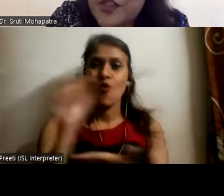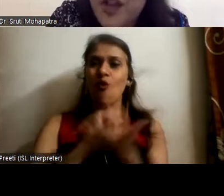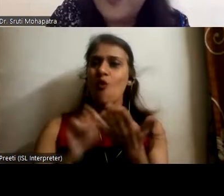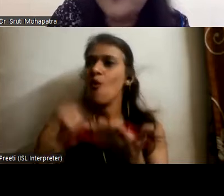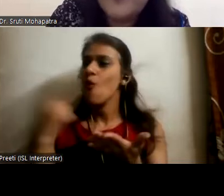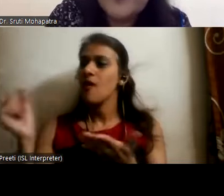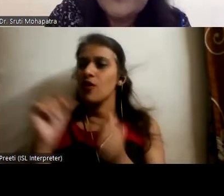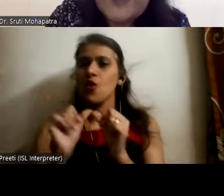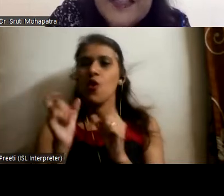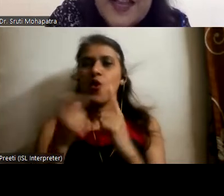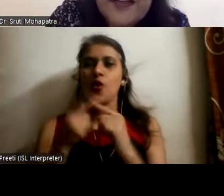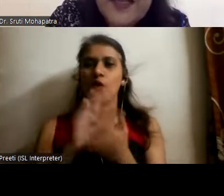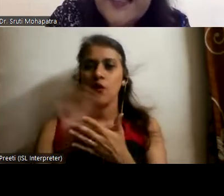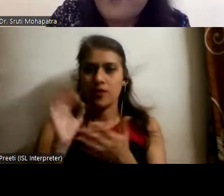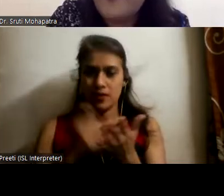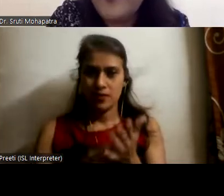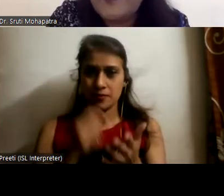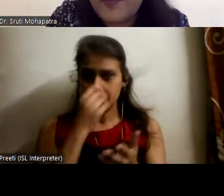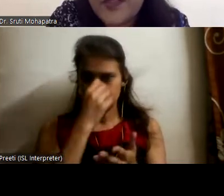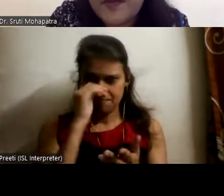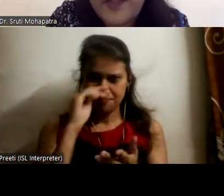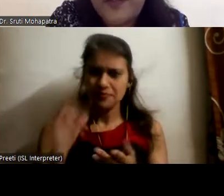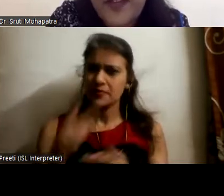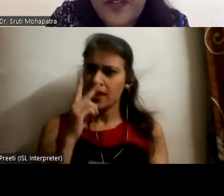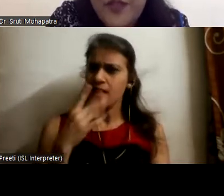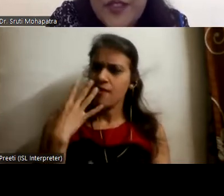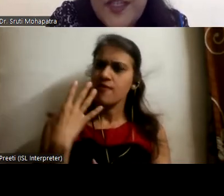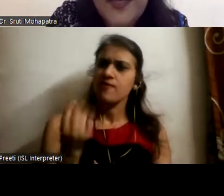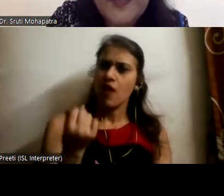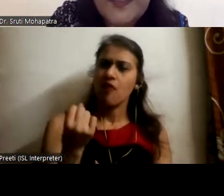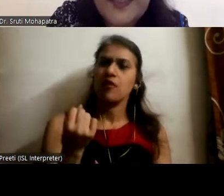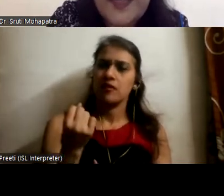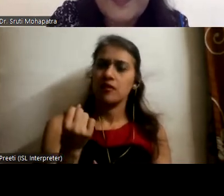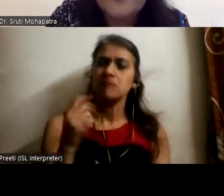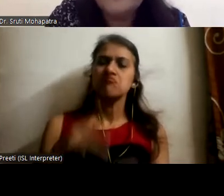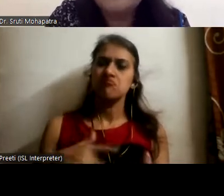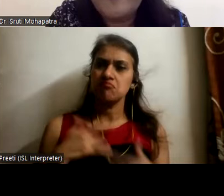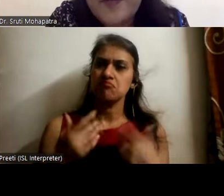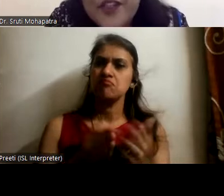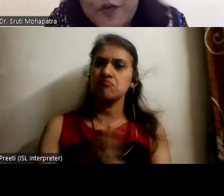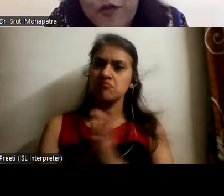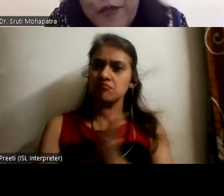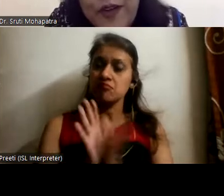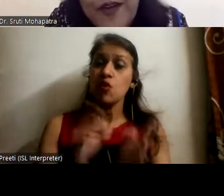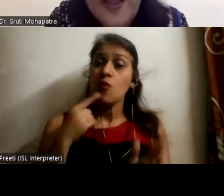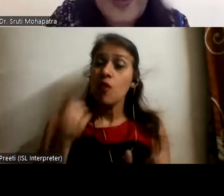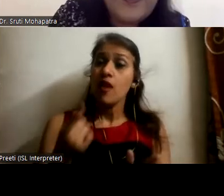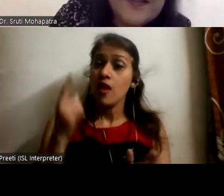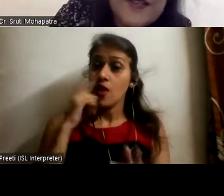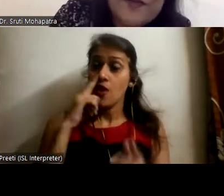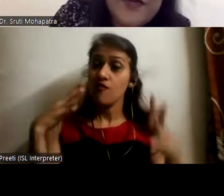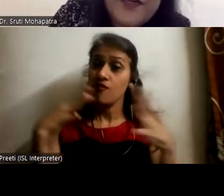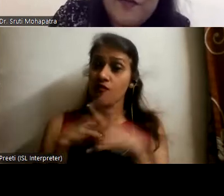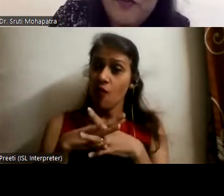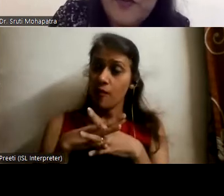academic scholars, they started expounding upon something very interesting, and they said that the feminist movement and